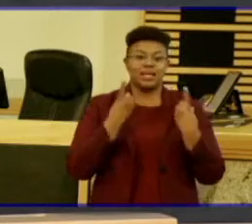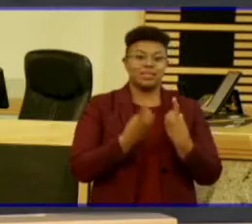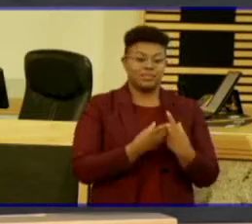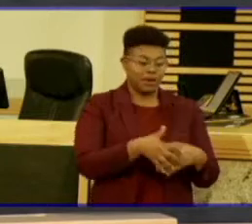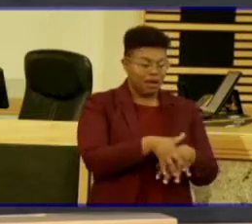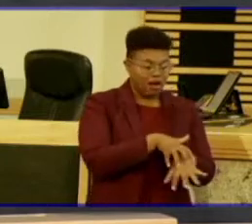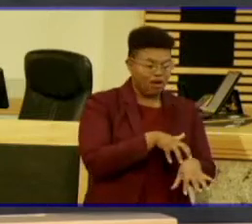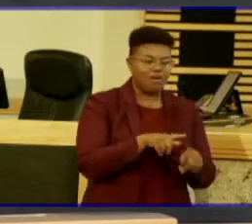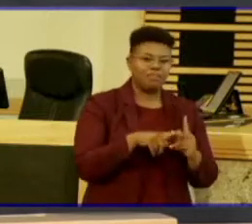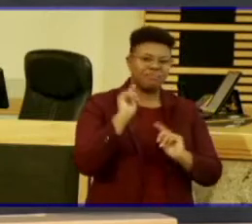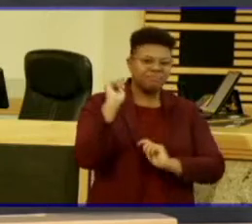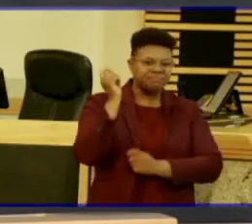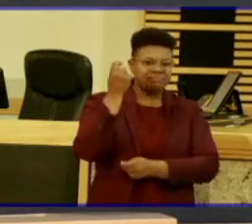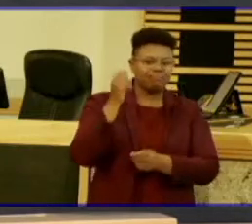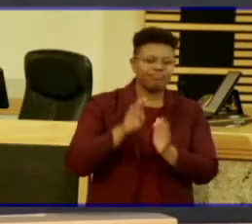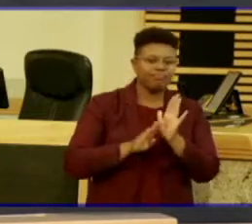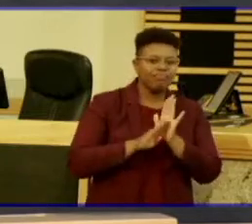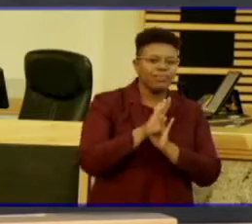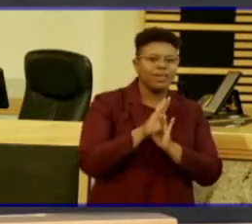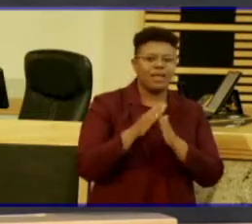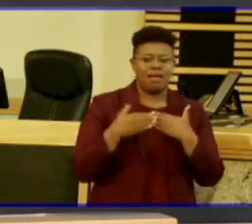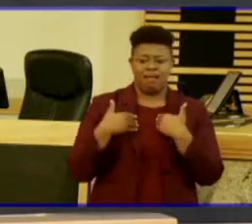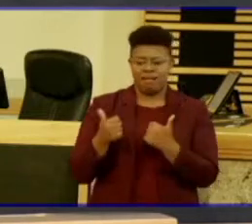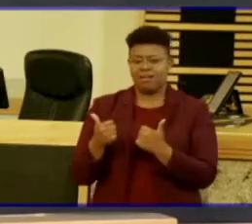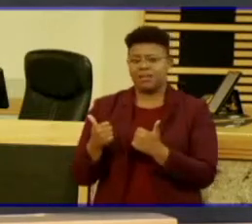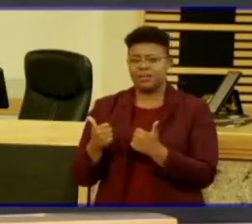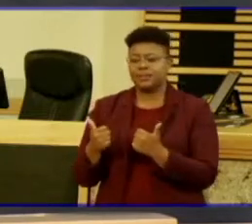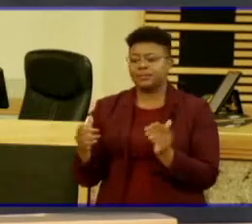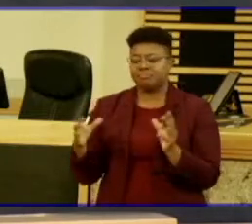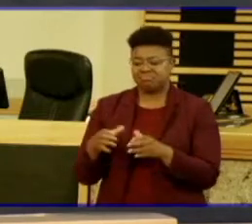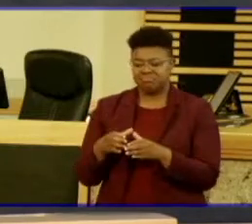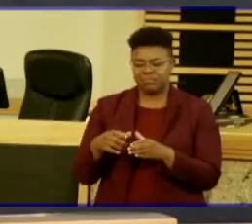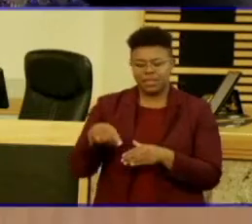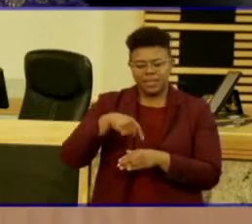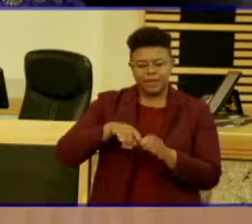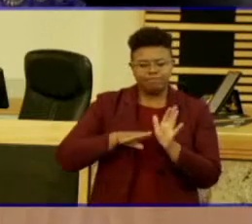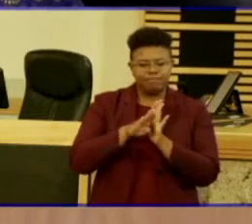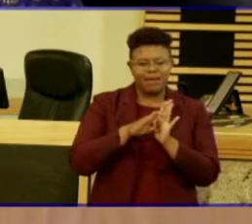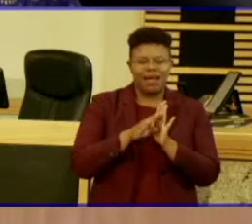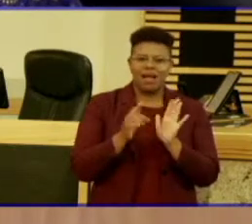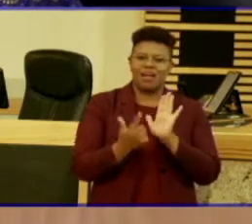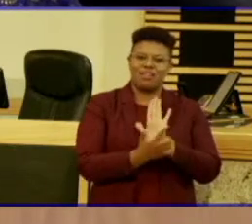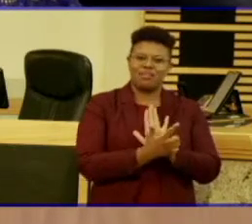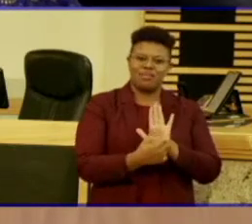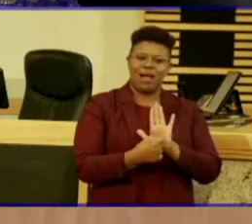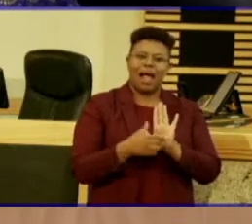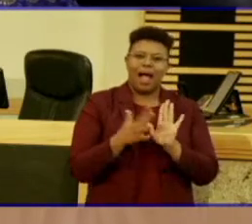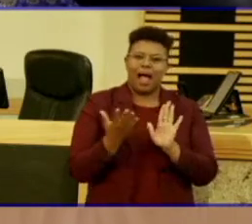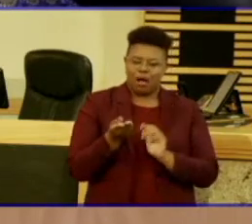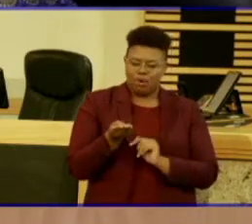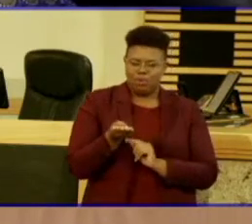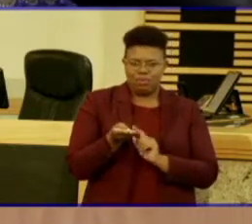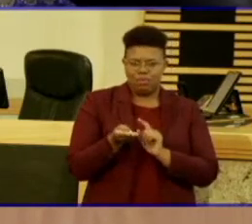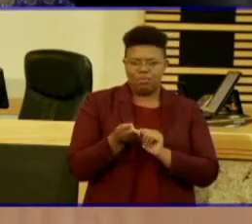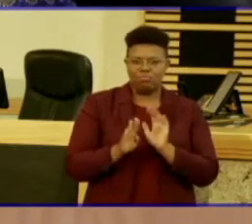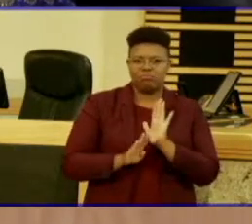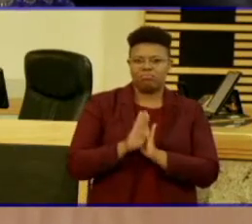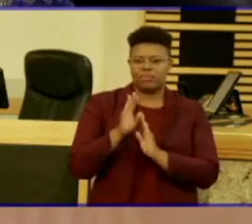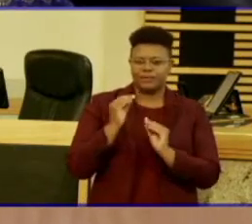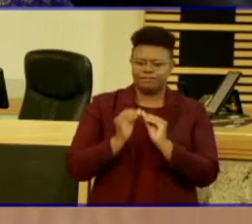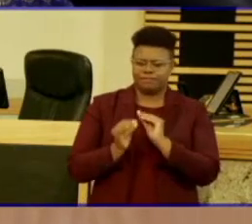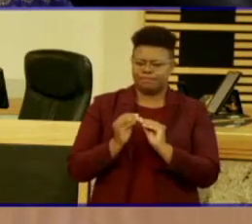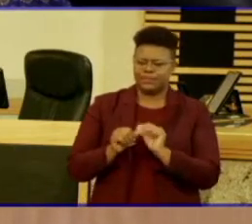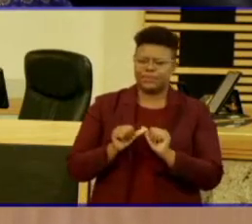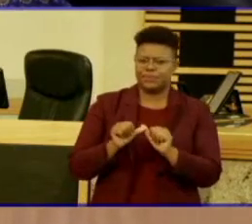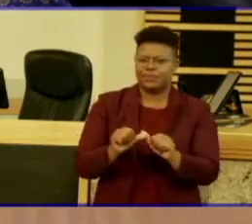Development, Health and DTIC are developing legislation to commercialize cannabis production. The bill on the use